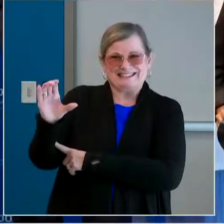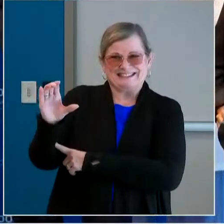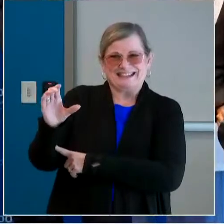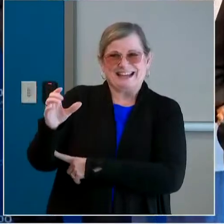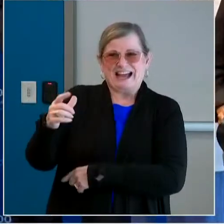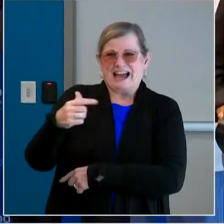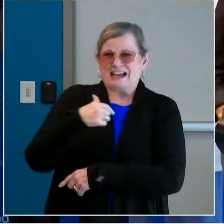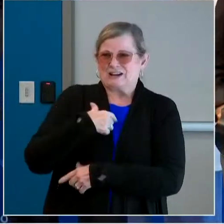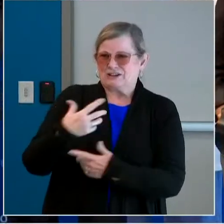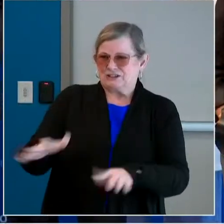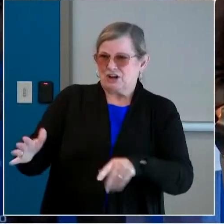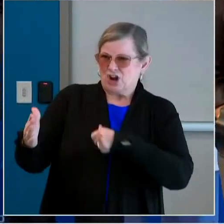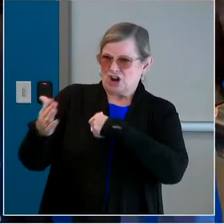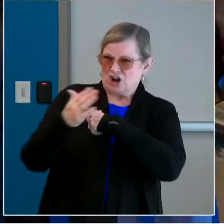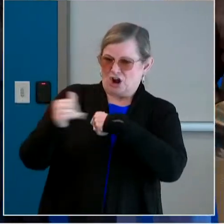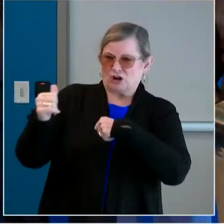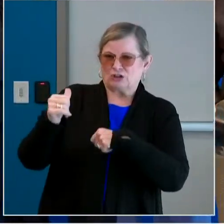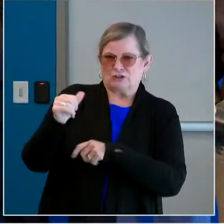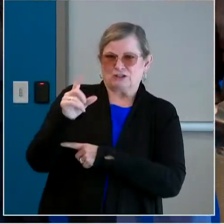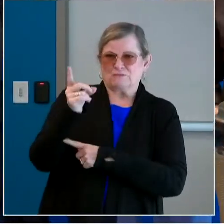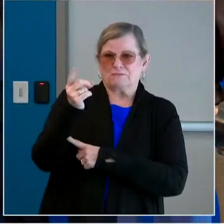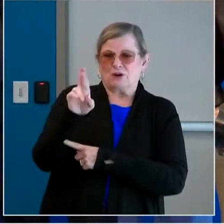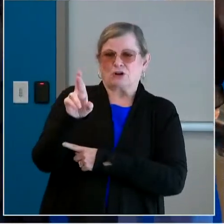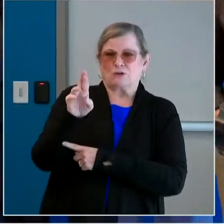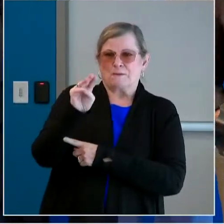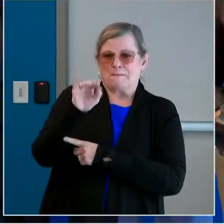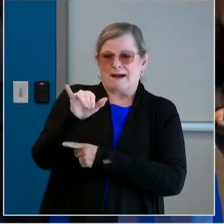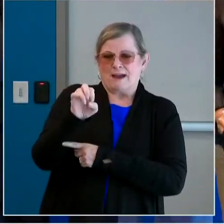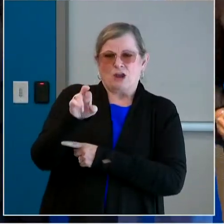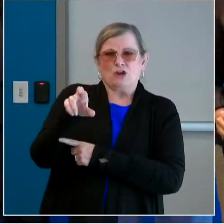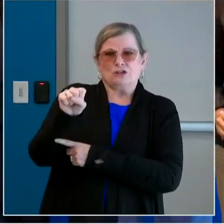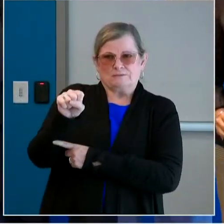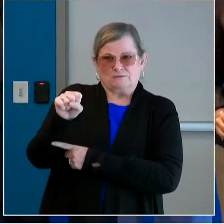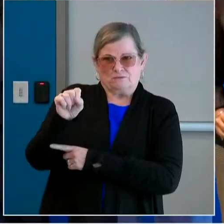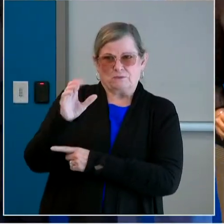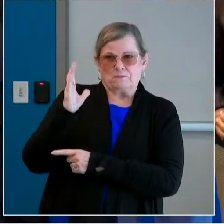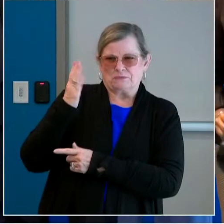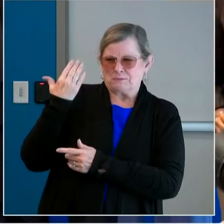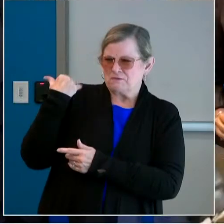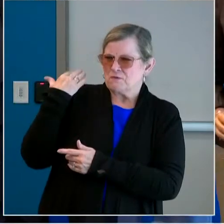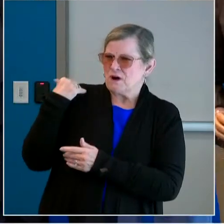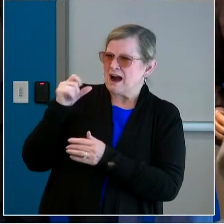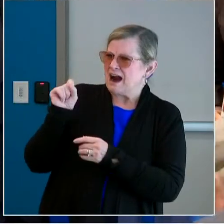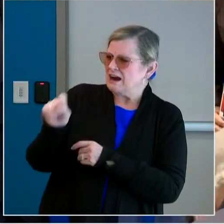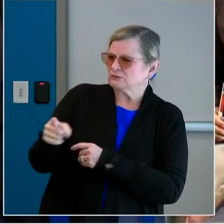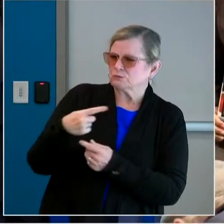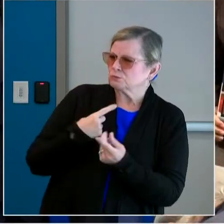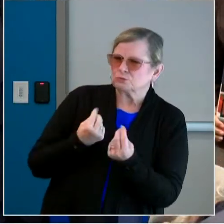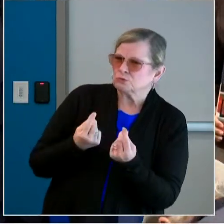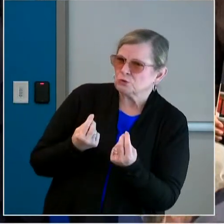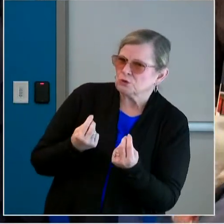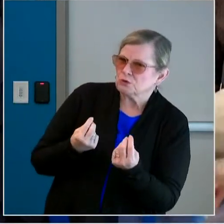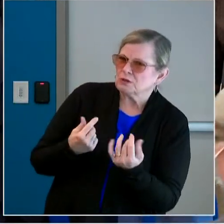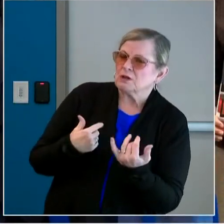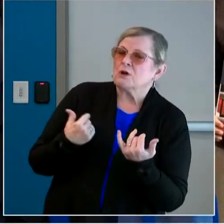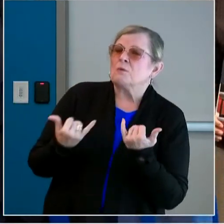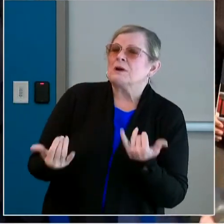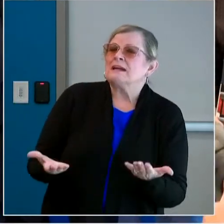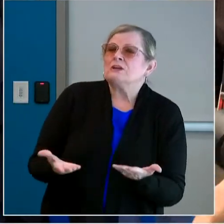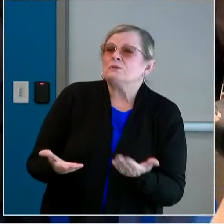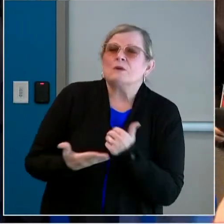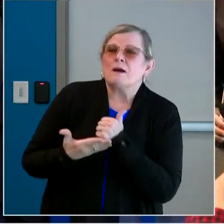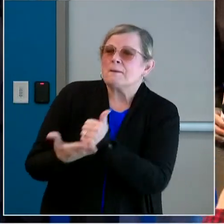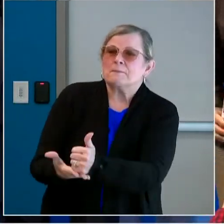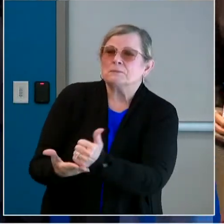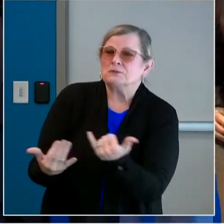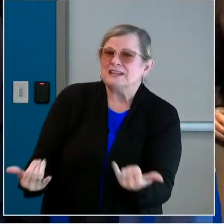Myers earlier to ask what we needed to do and how we can help. We're here today at Planned